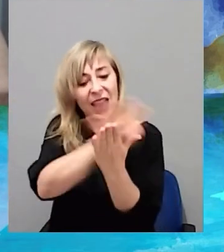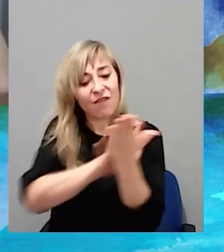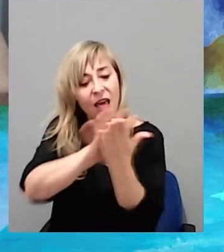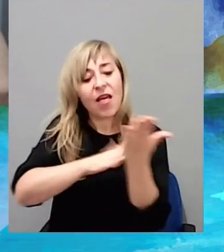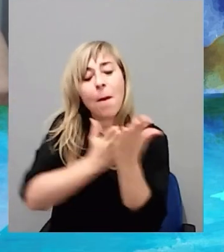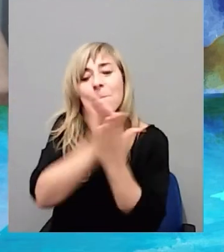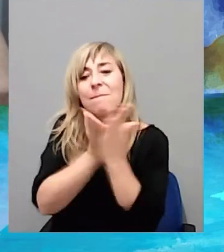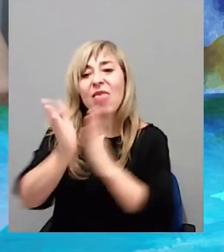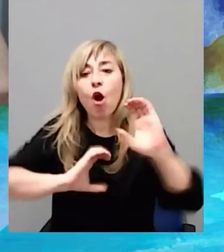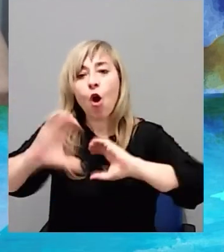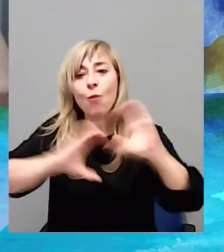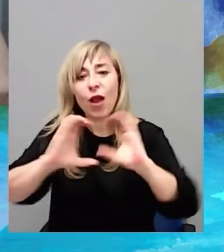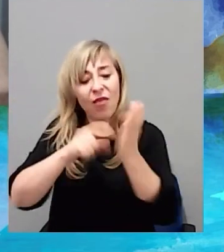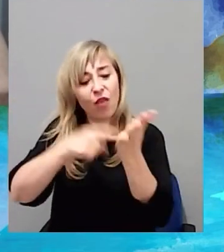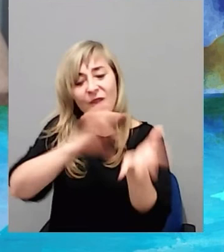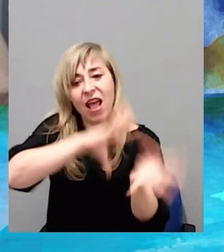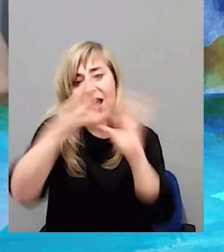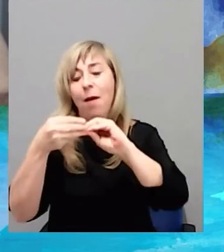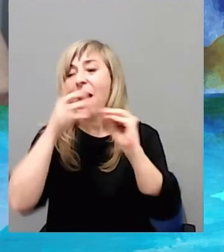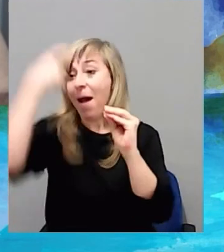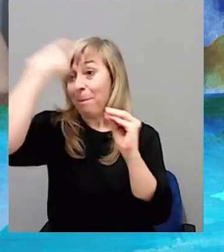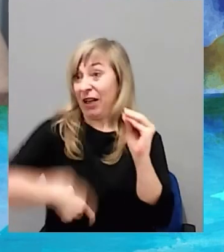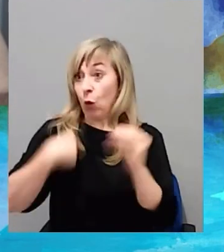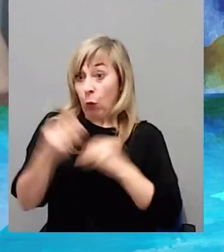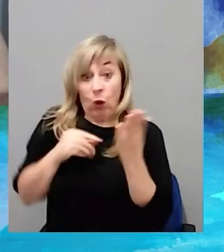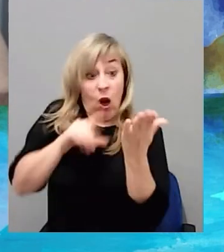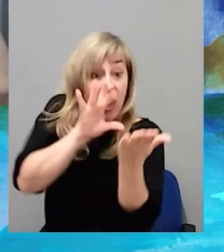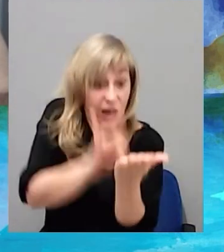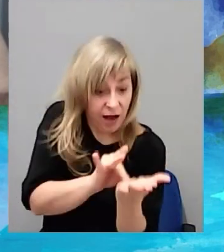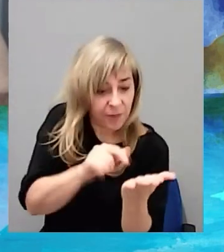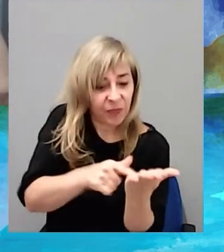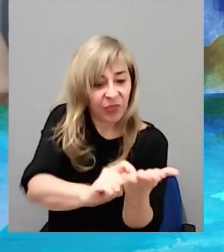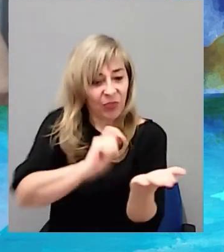media, so that the person can feel